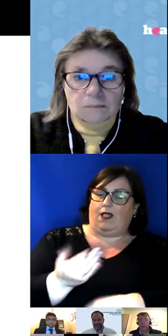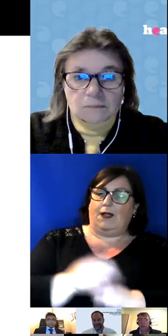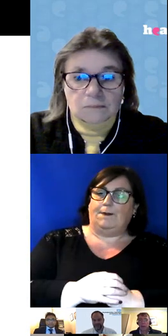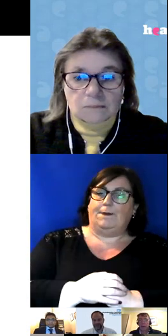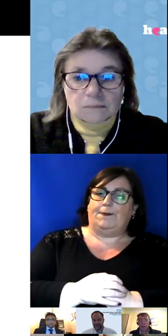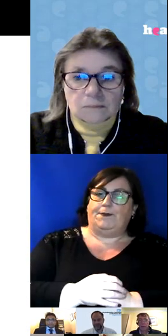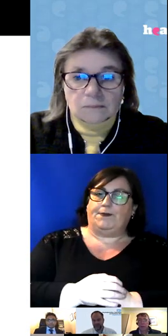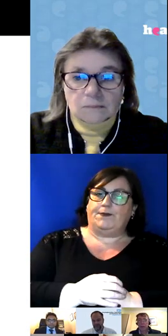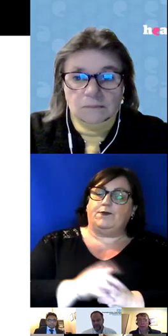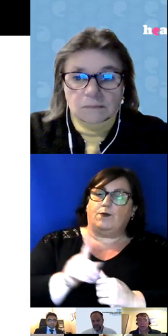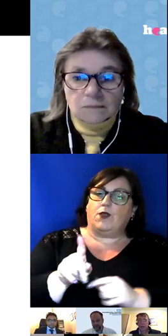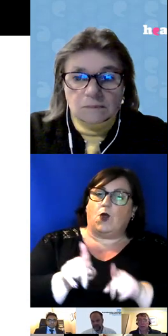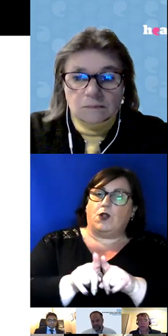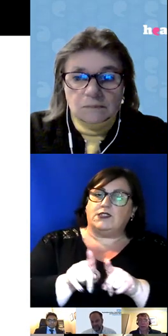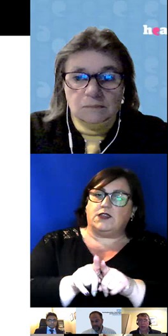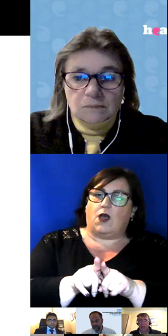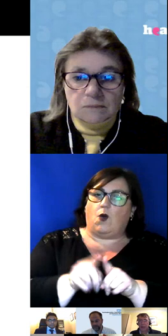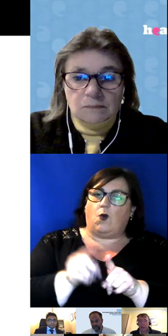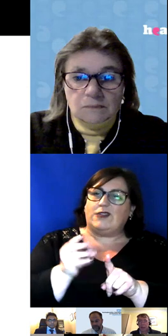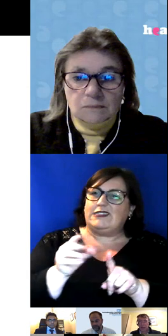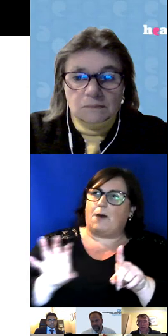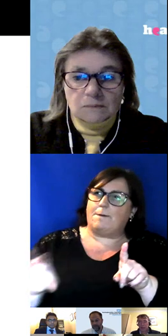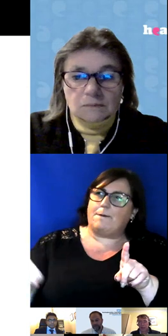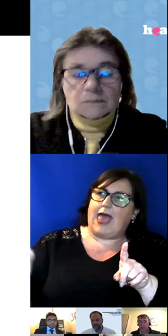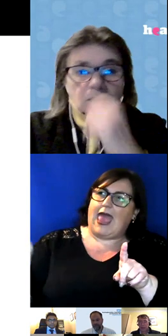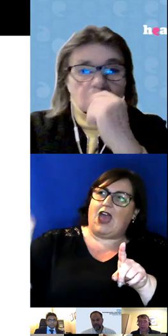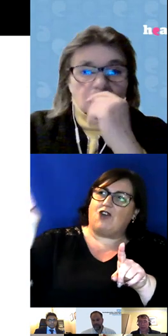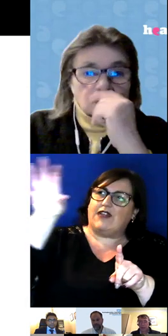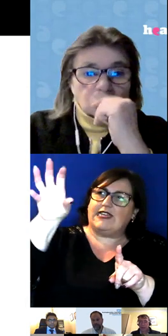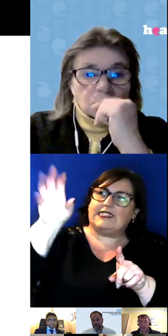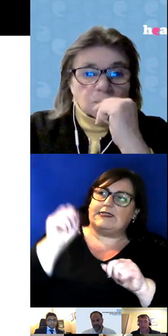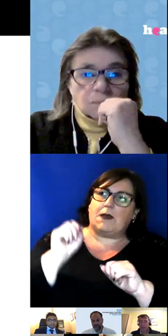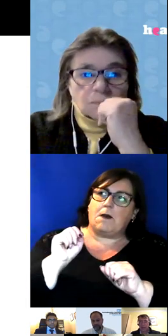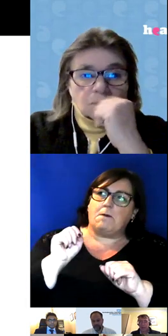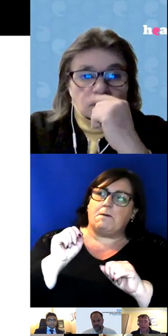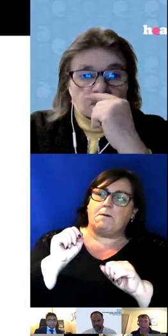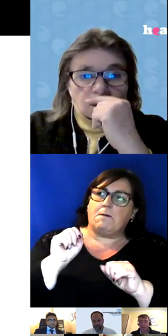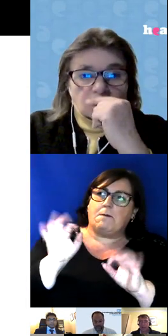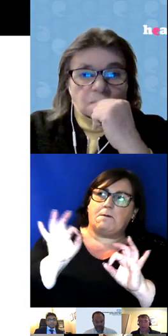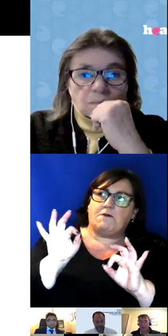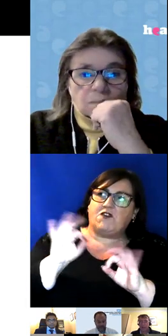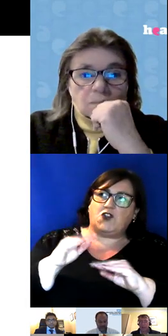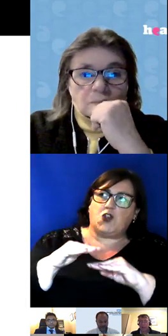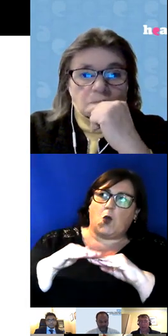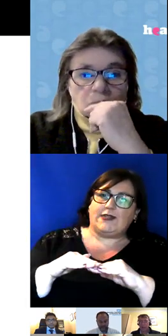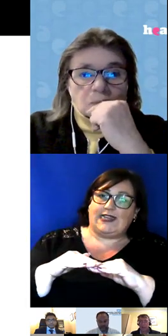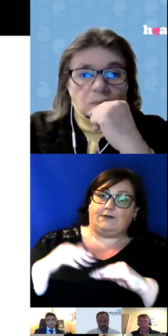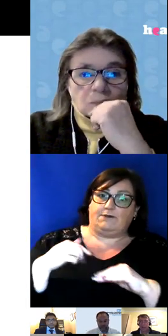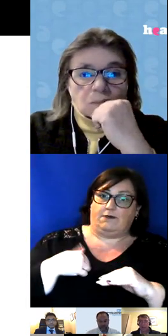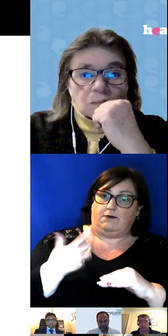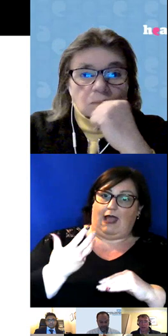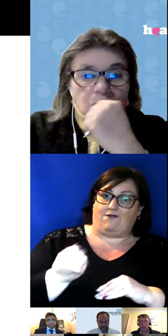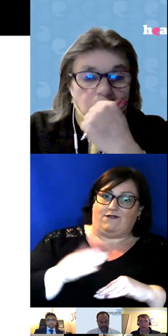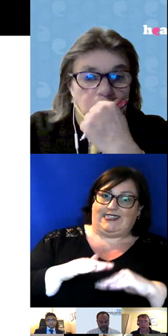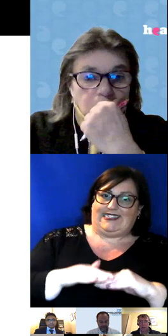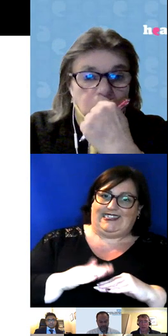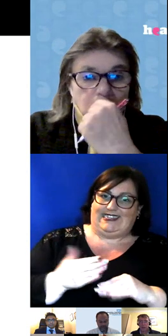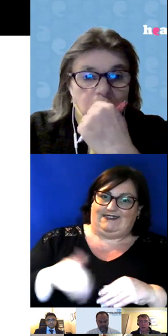unlike a lot of the parts of the country, I actually have a seat on this. I was at a district